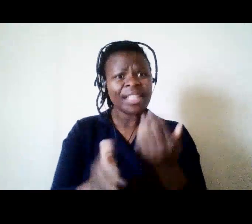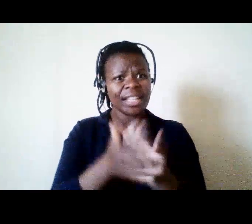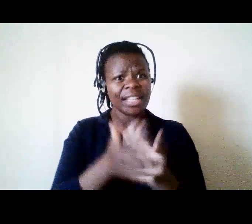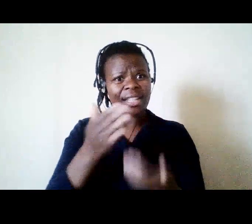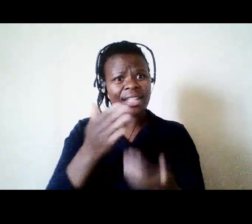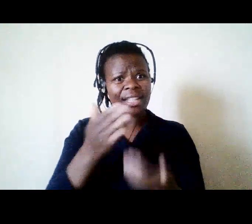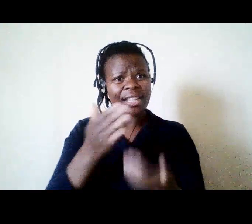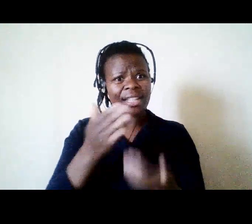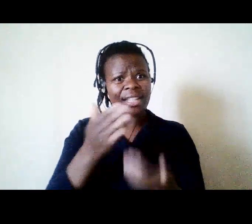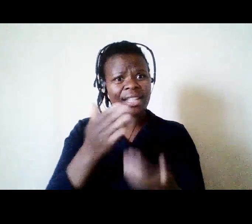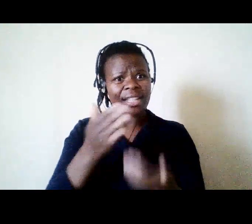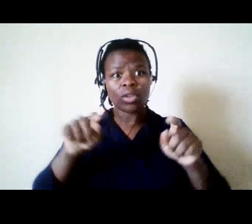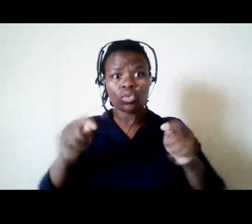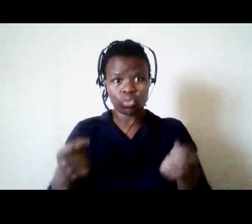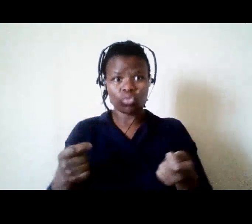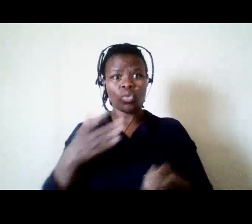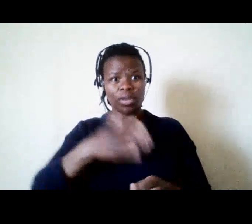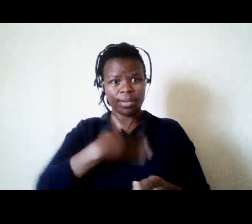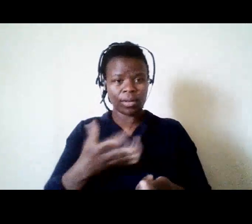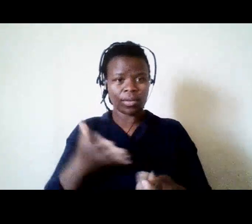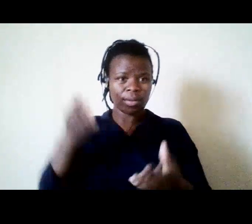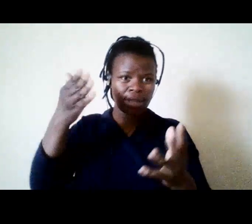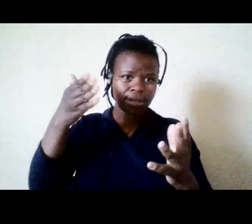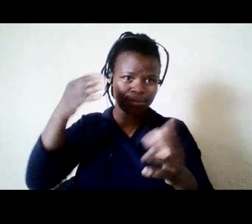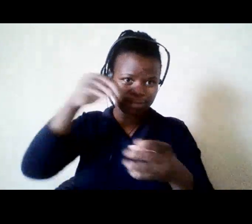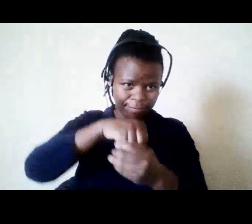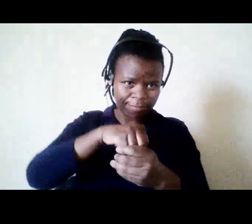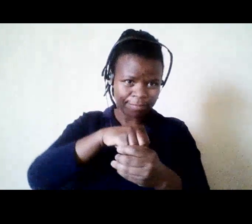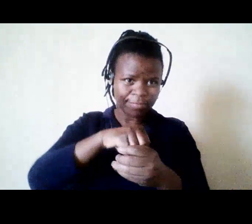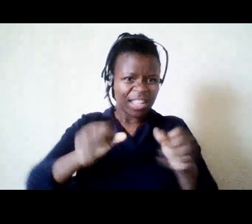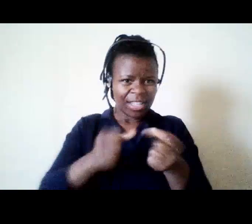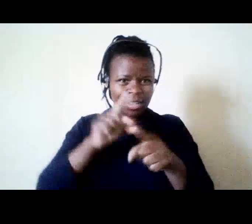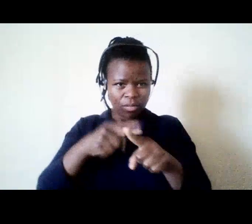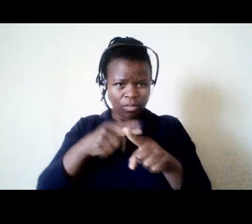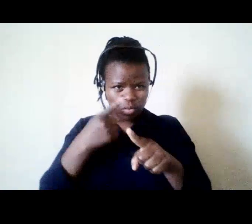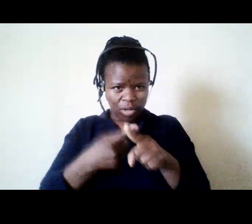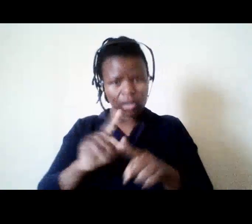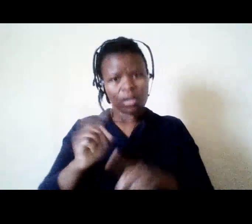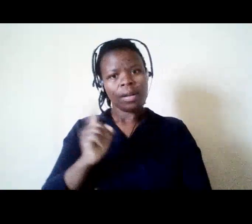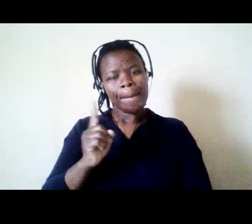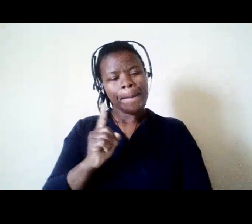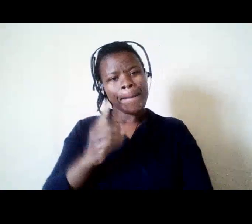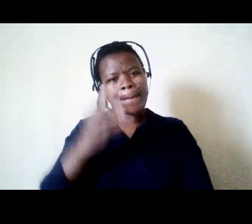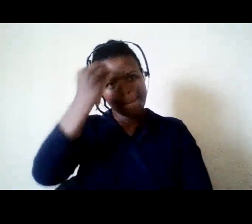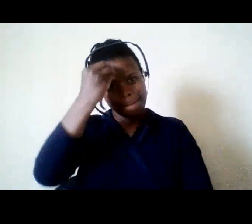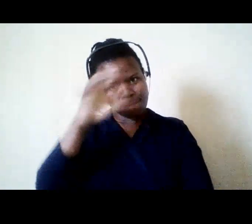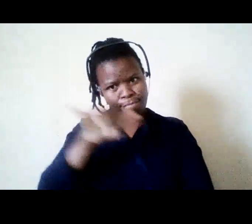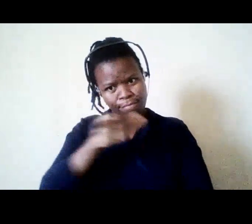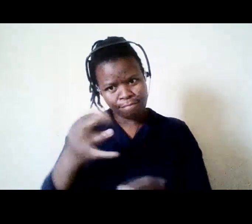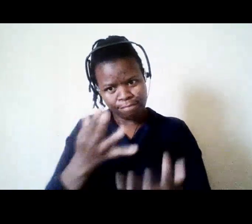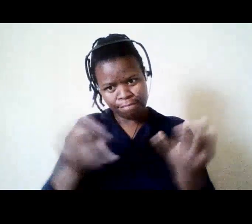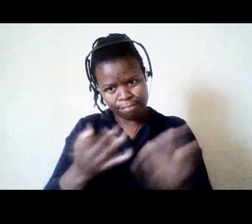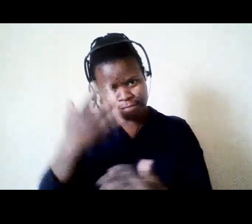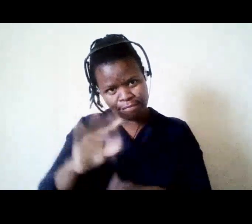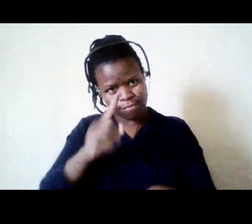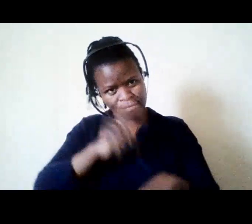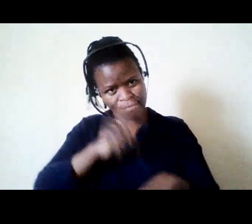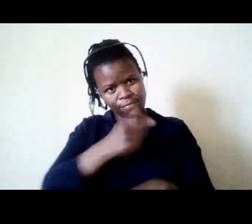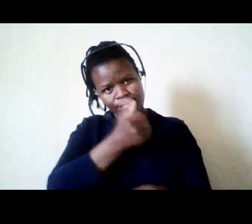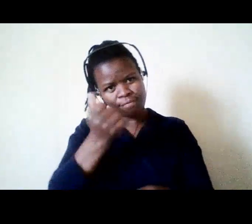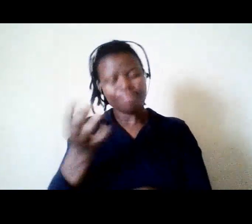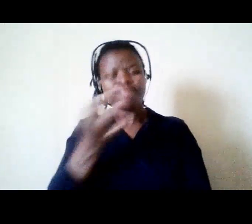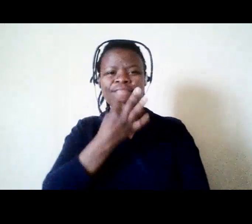I just wanted to come in and make an example of the issue that I mentioned the other time, to say I was